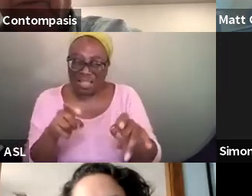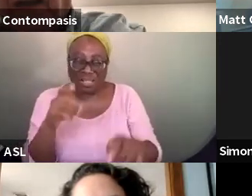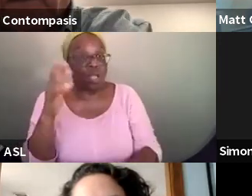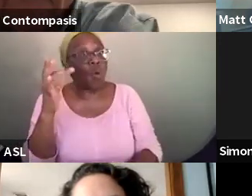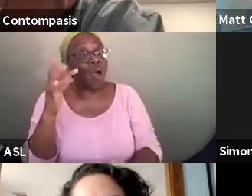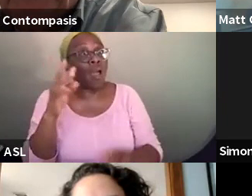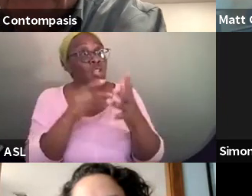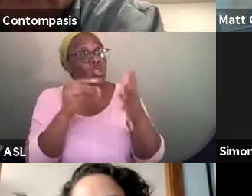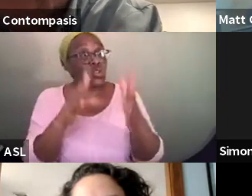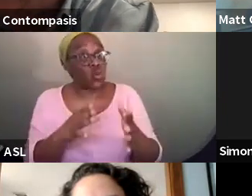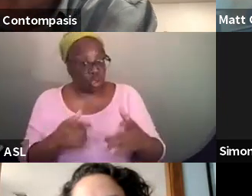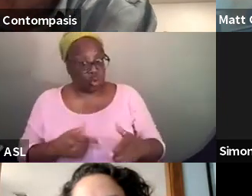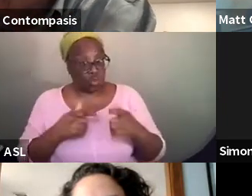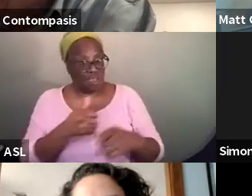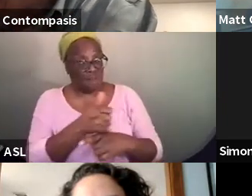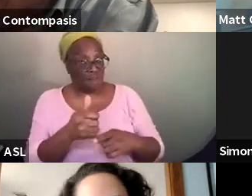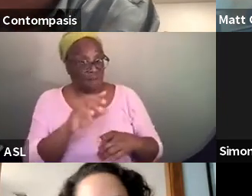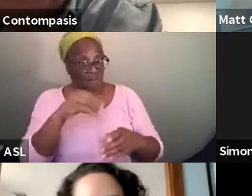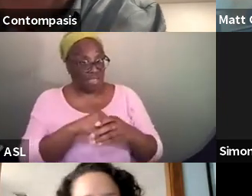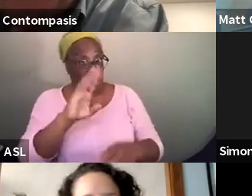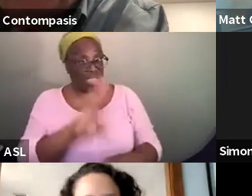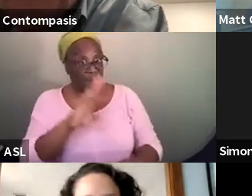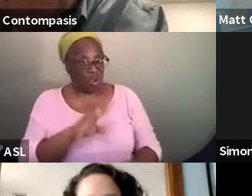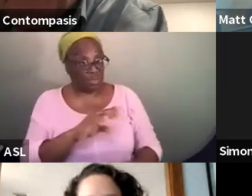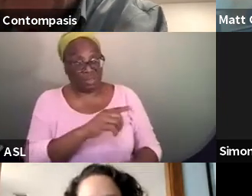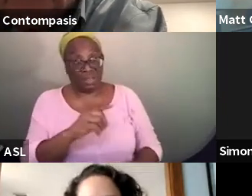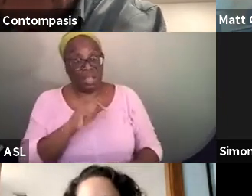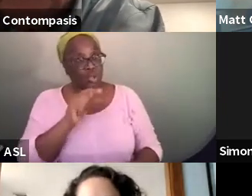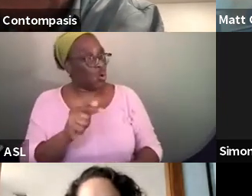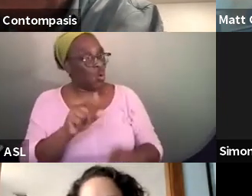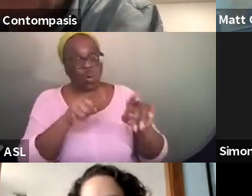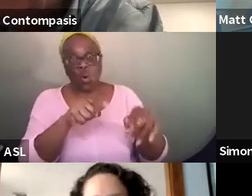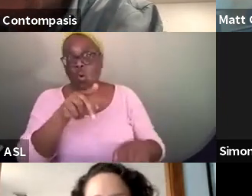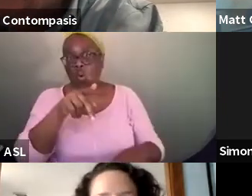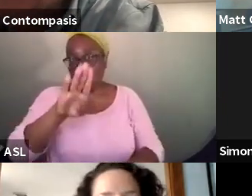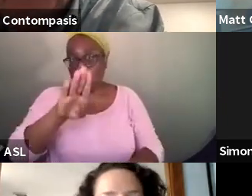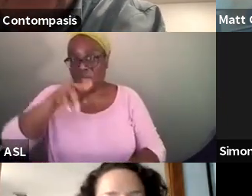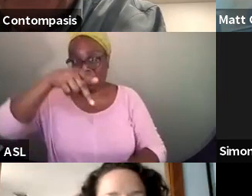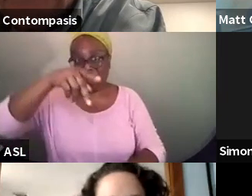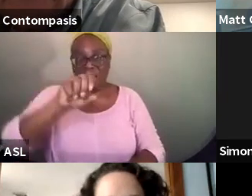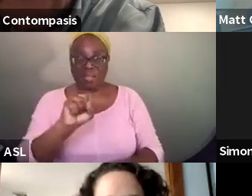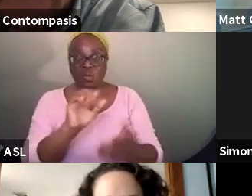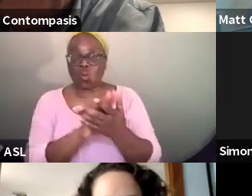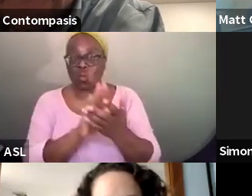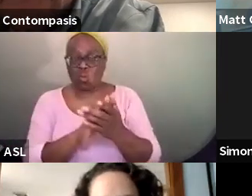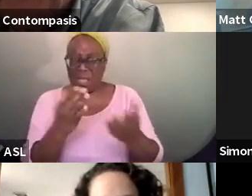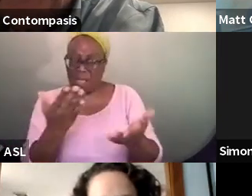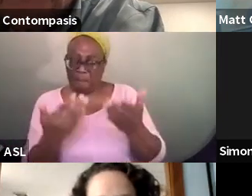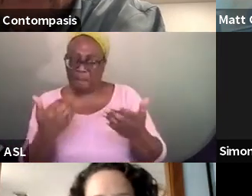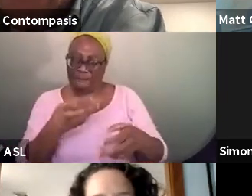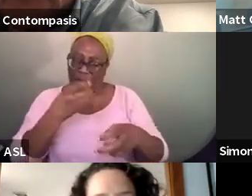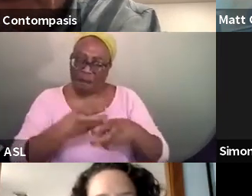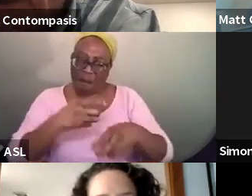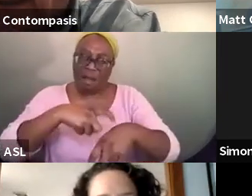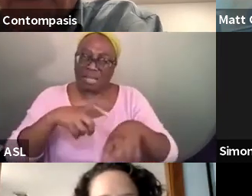who reside in the city of Boston, who do not attend a BPS school, there might be difficulty in having to